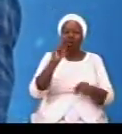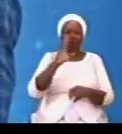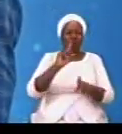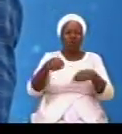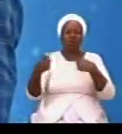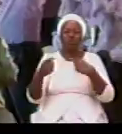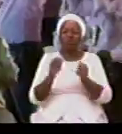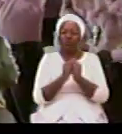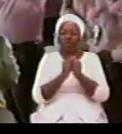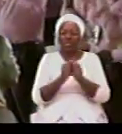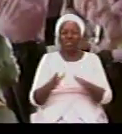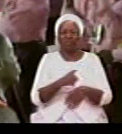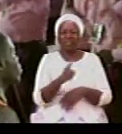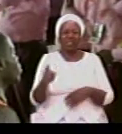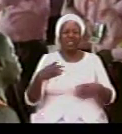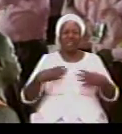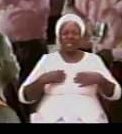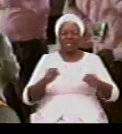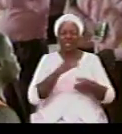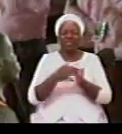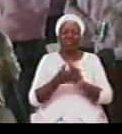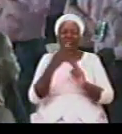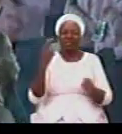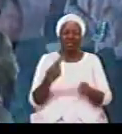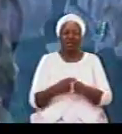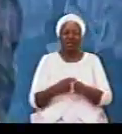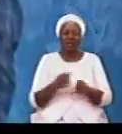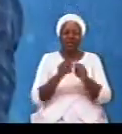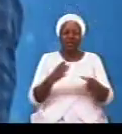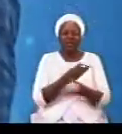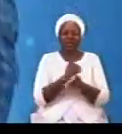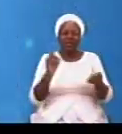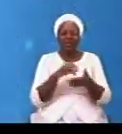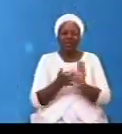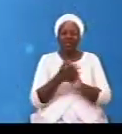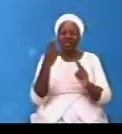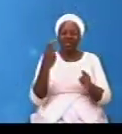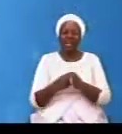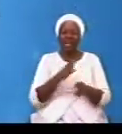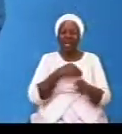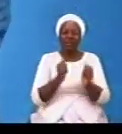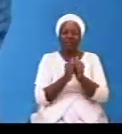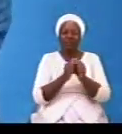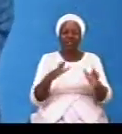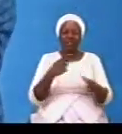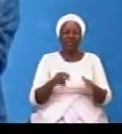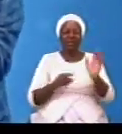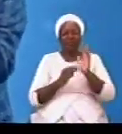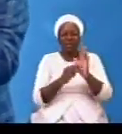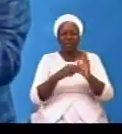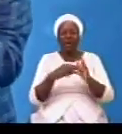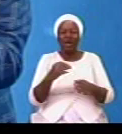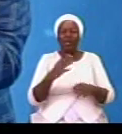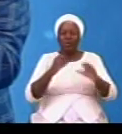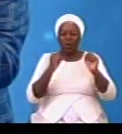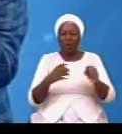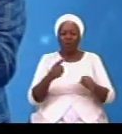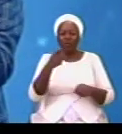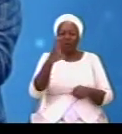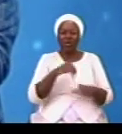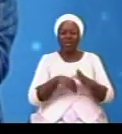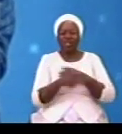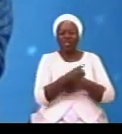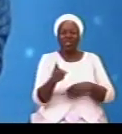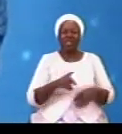their deliverance, and without the manifesting of the power of God in their lives. Touch them, heal